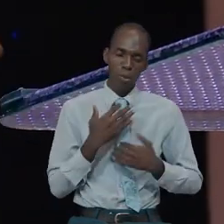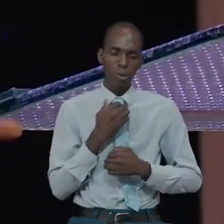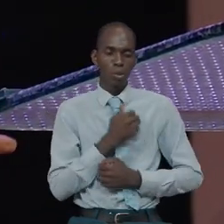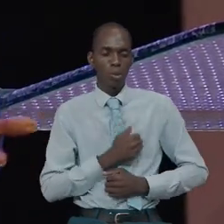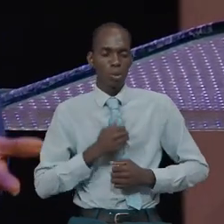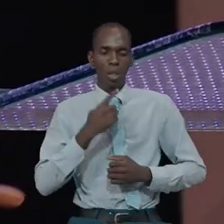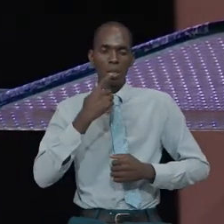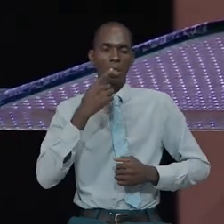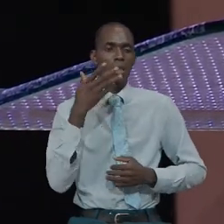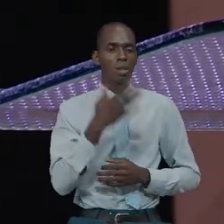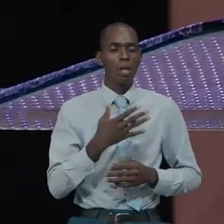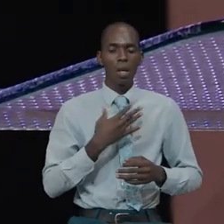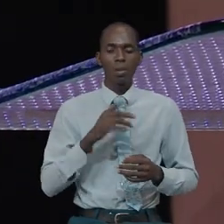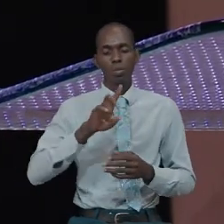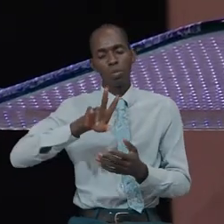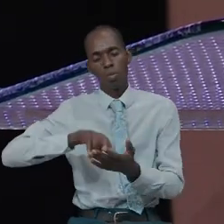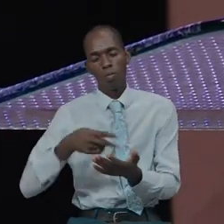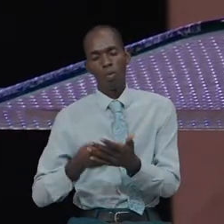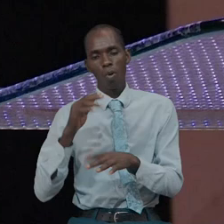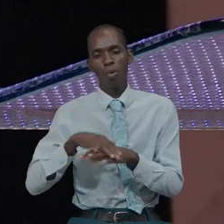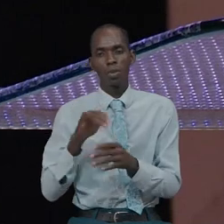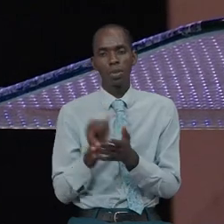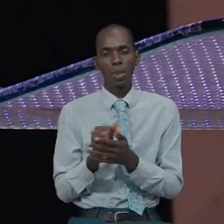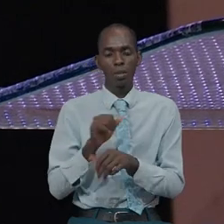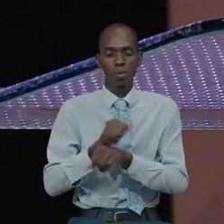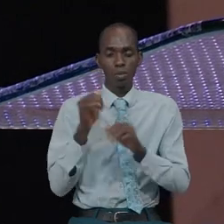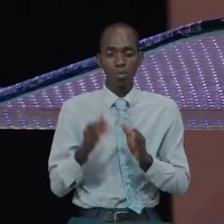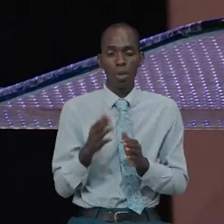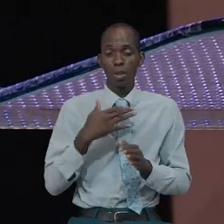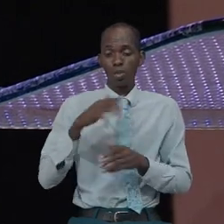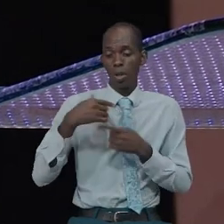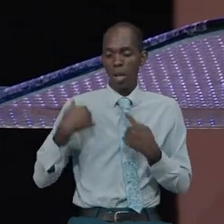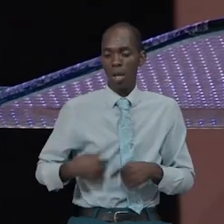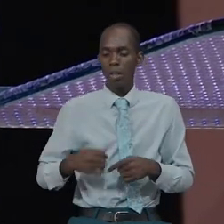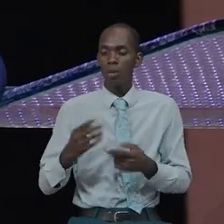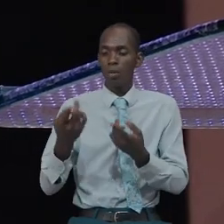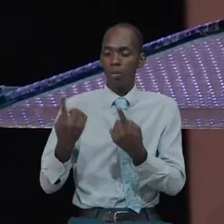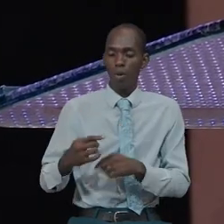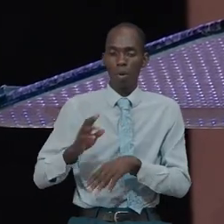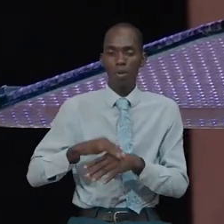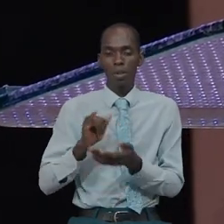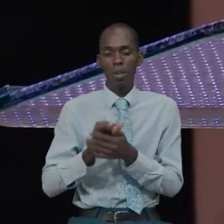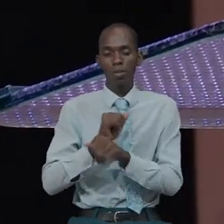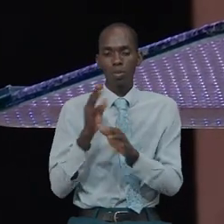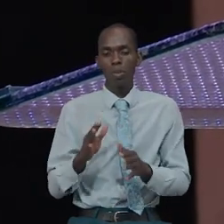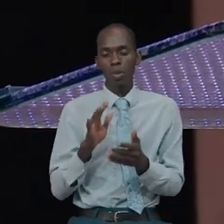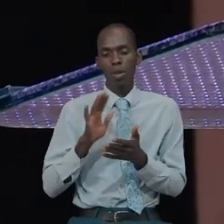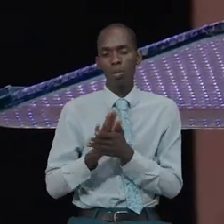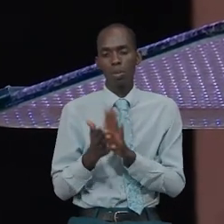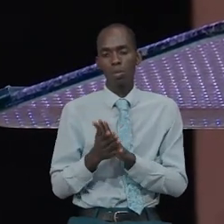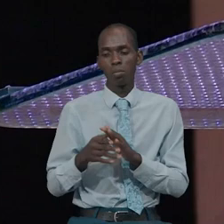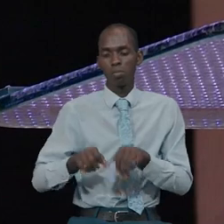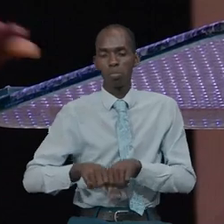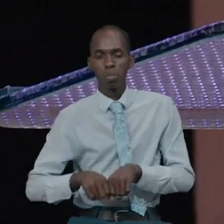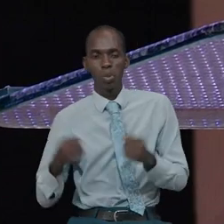you fall on that stone, that your heart is broken, and all those things are broken away from your life, and now you